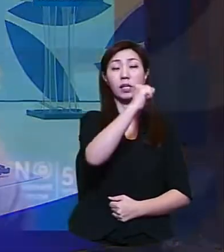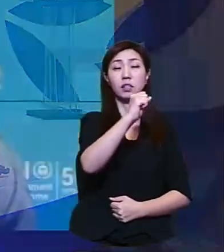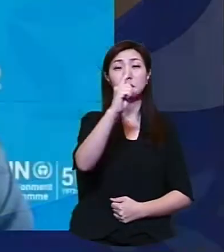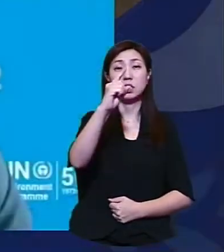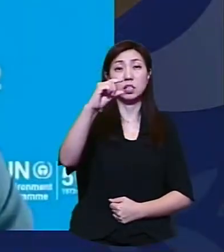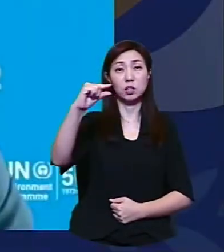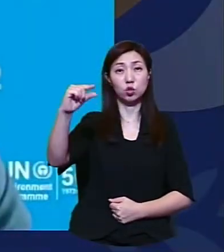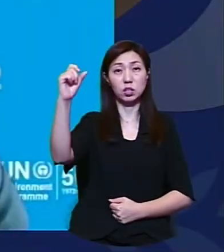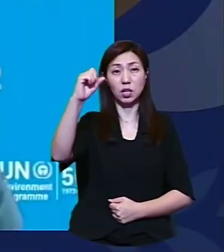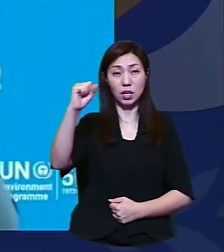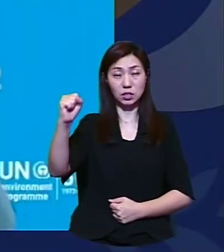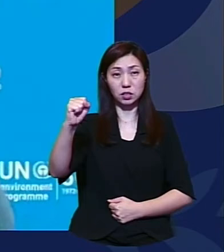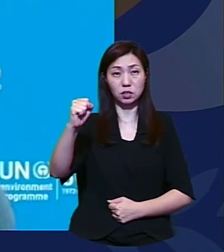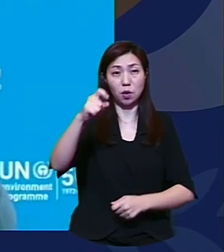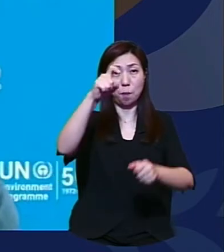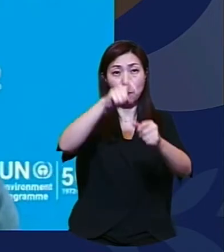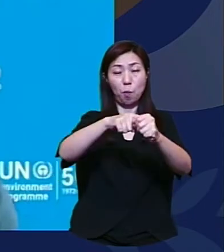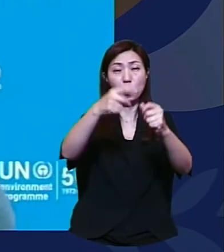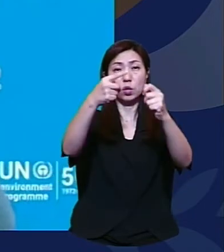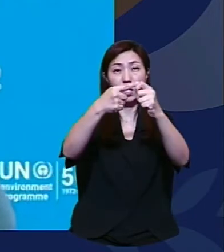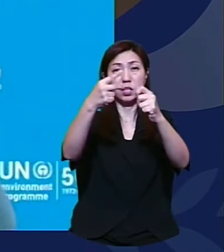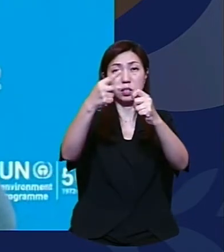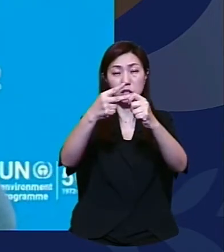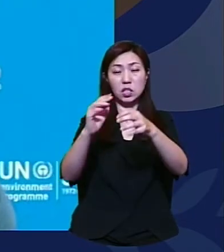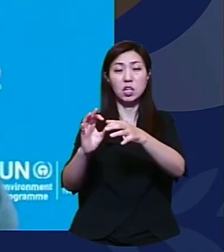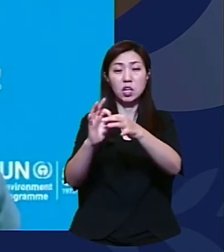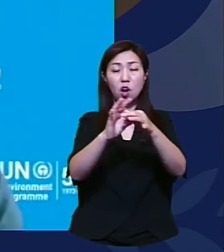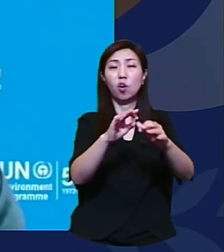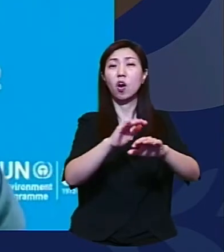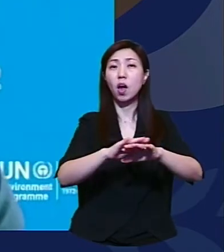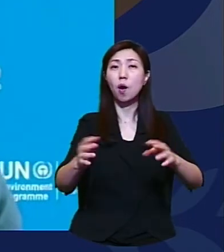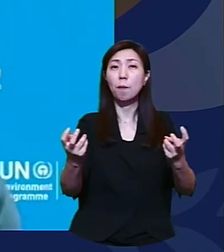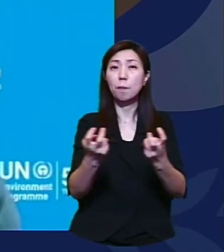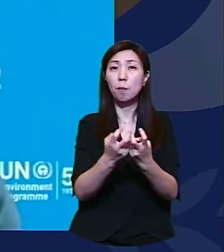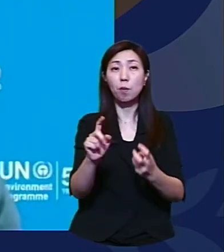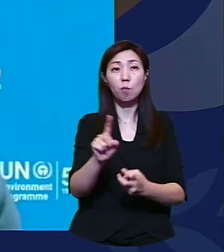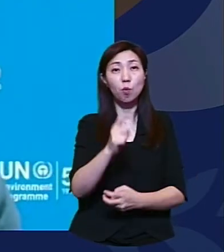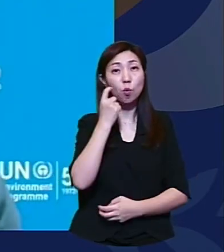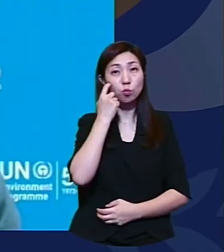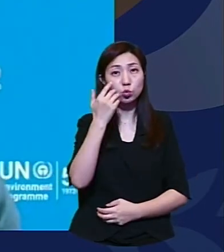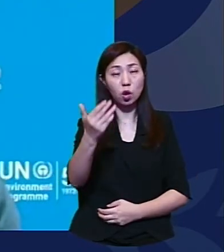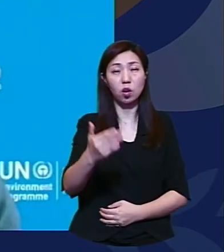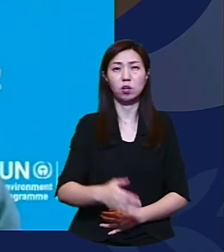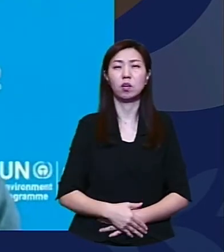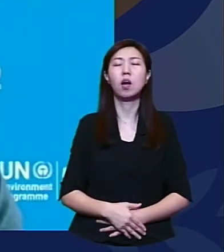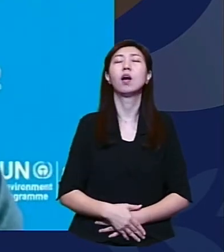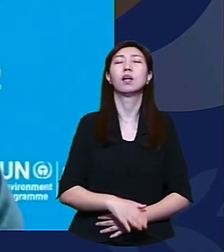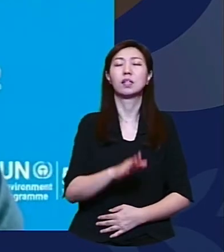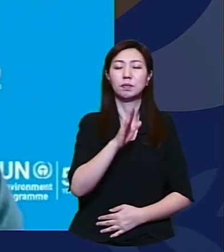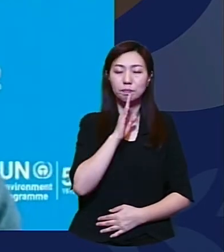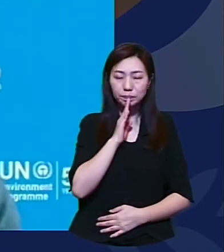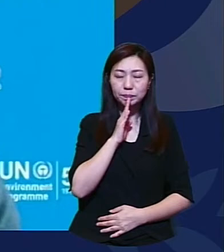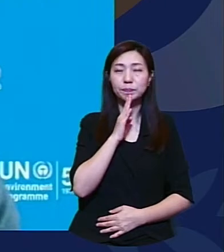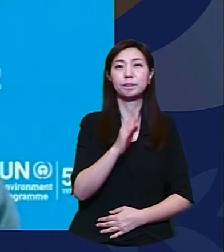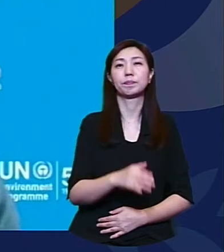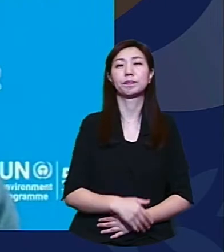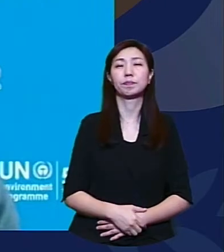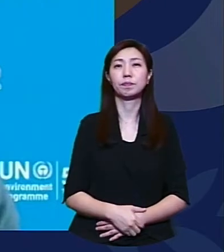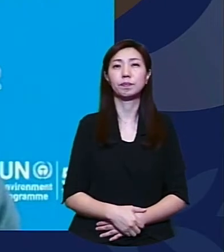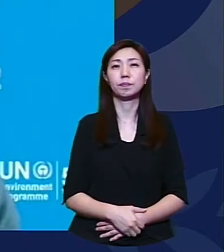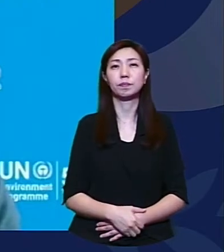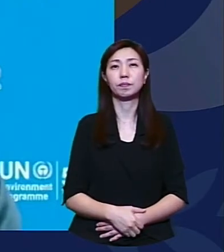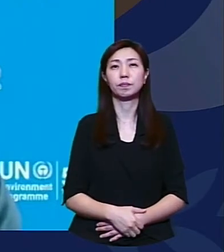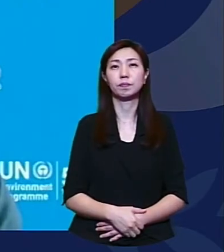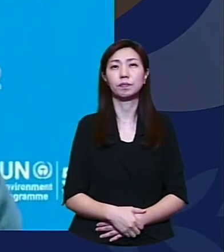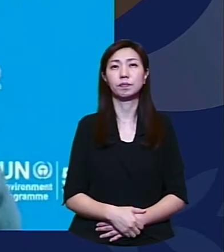So thank you, Professor Jang. You're absolutely right. I think the COVID pandemic has